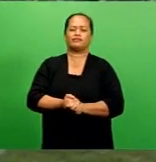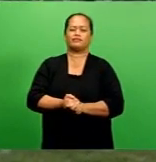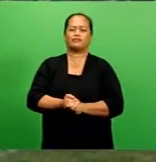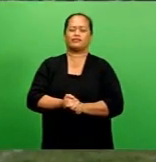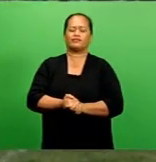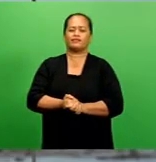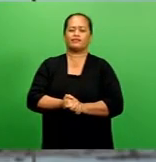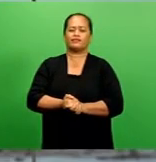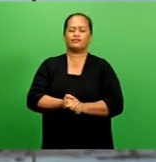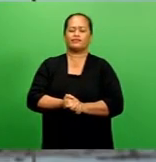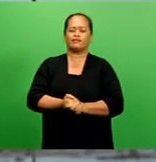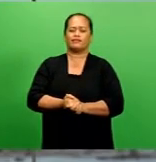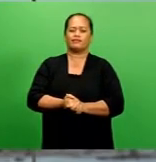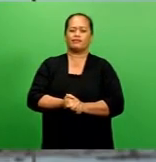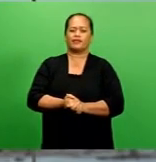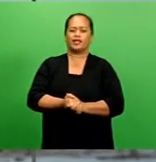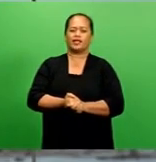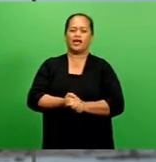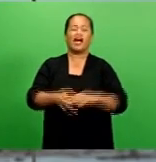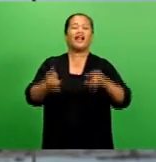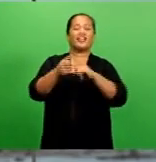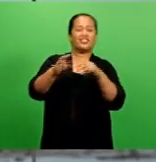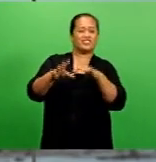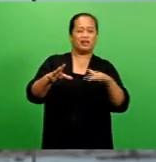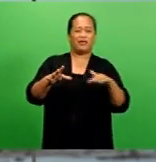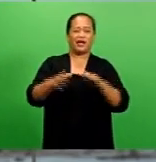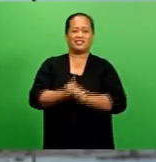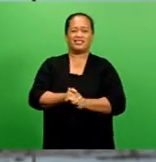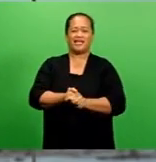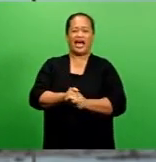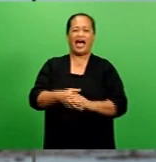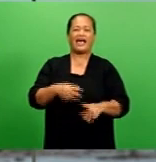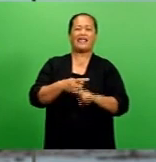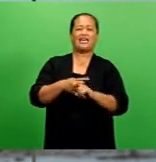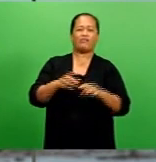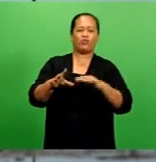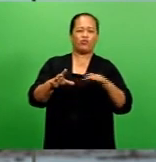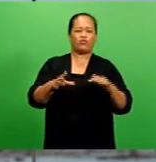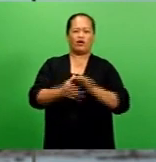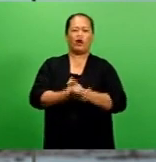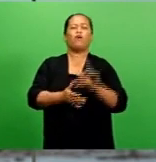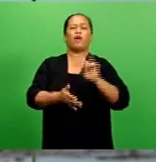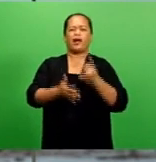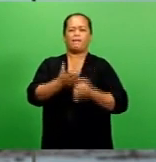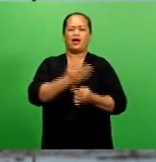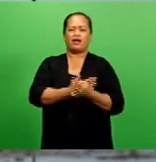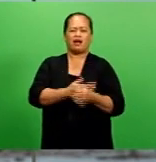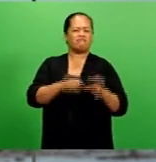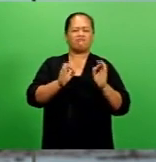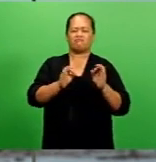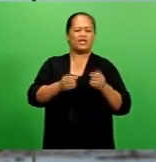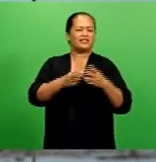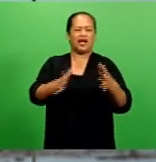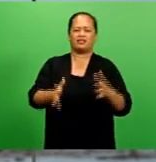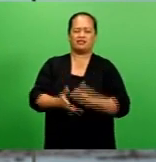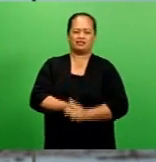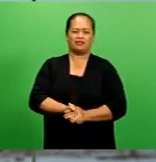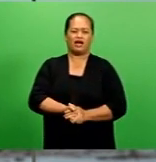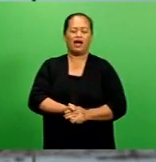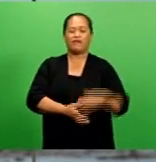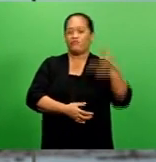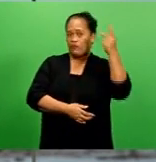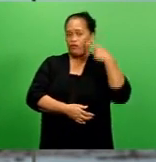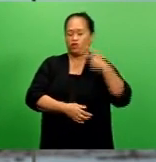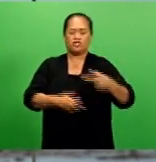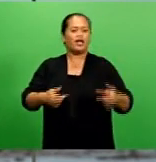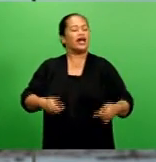FBC Sports. The Sharma Hangers Kasavu side got off to a perfect start in the Vodafone National Club Championship. The